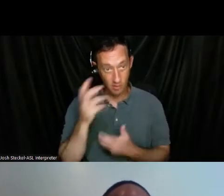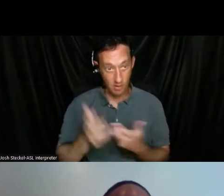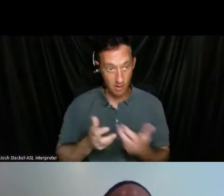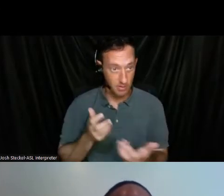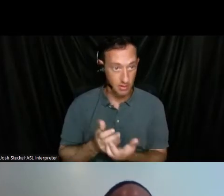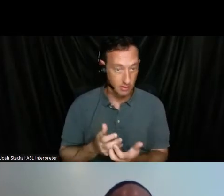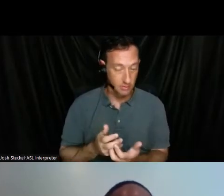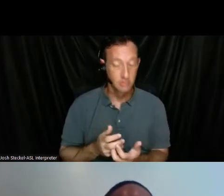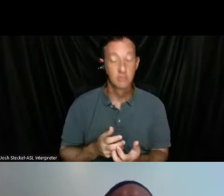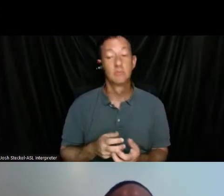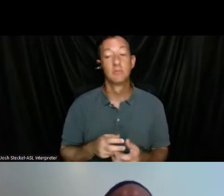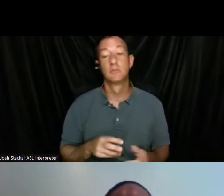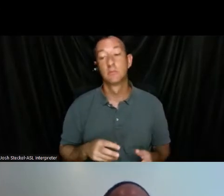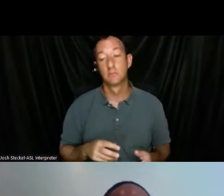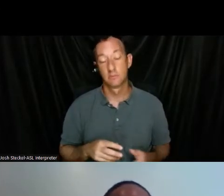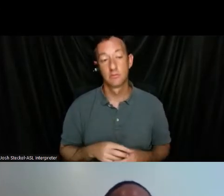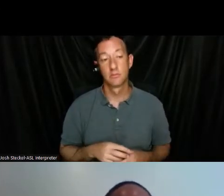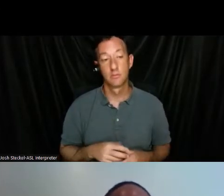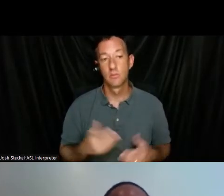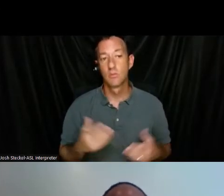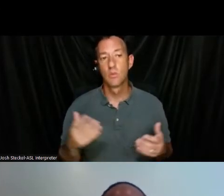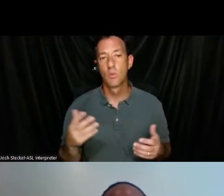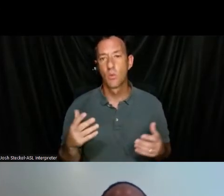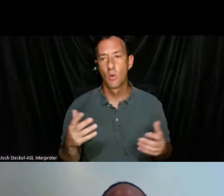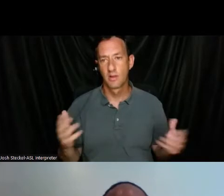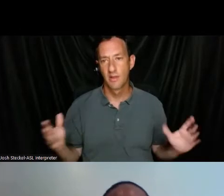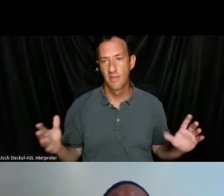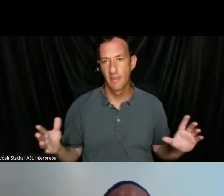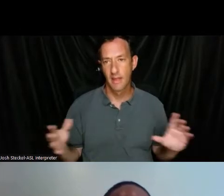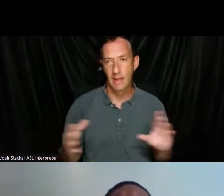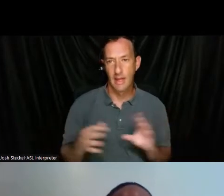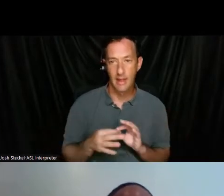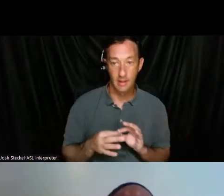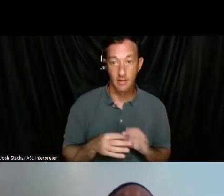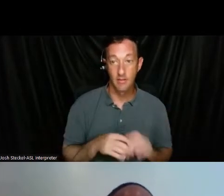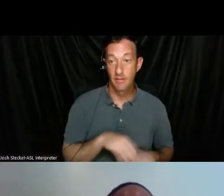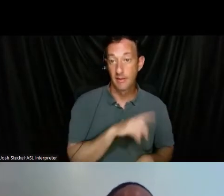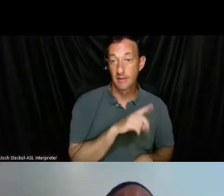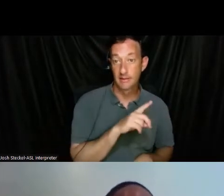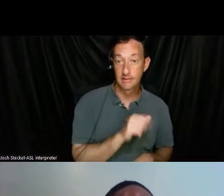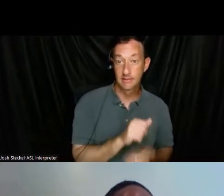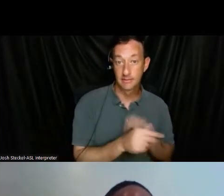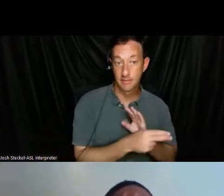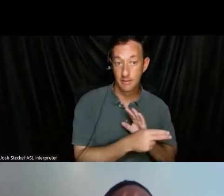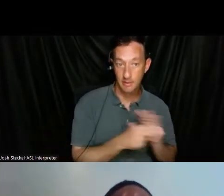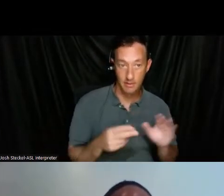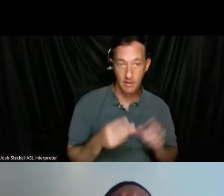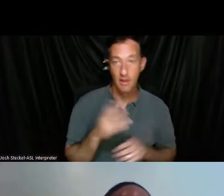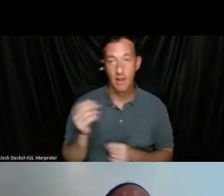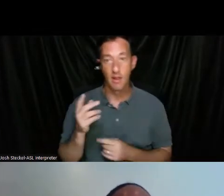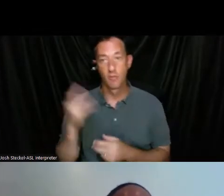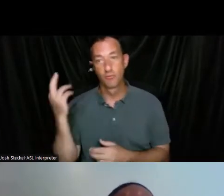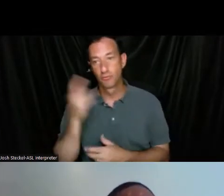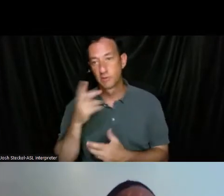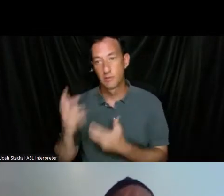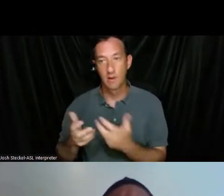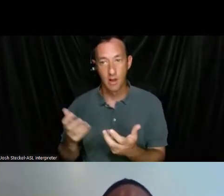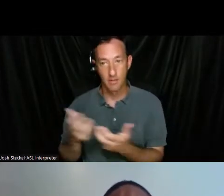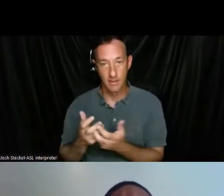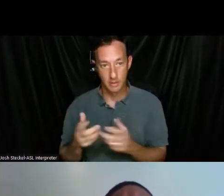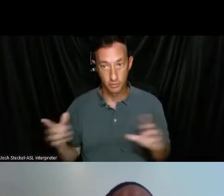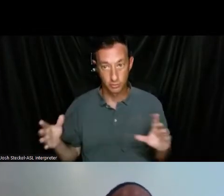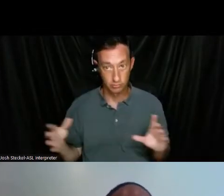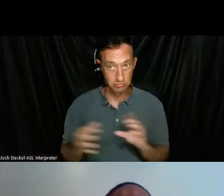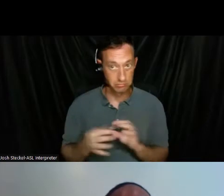much here, you're looking at what is the link between the disability and the accommodation, the reasonable accommodation that's being requested.